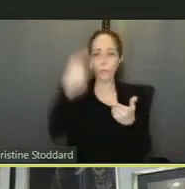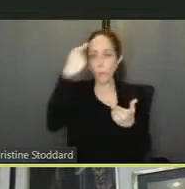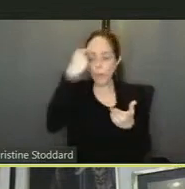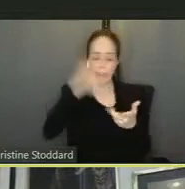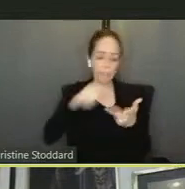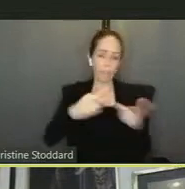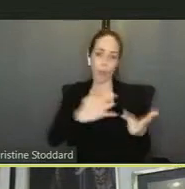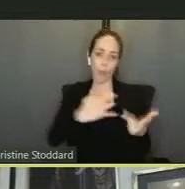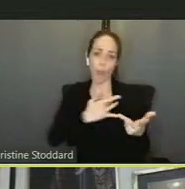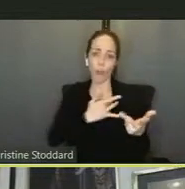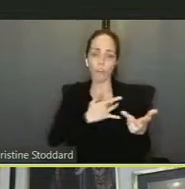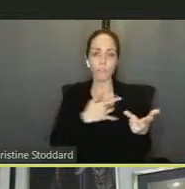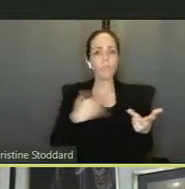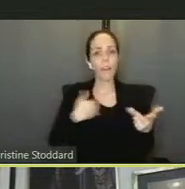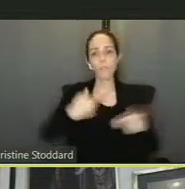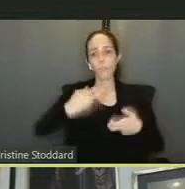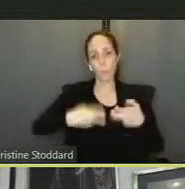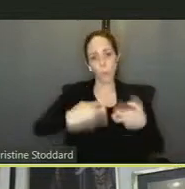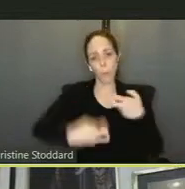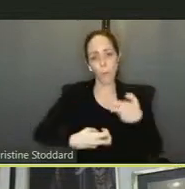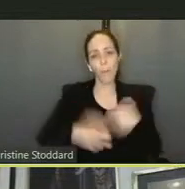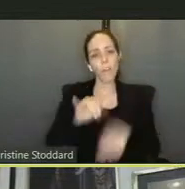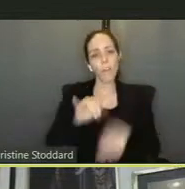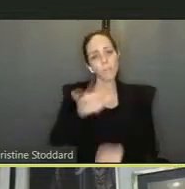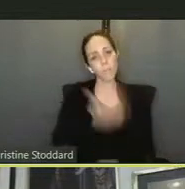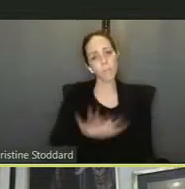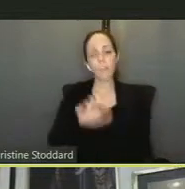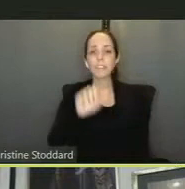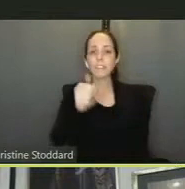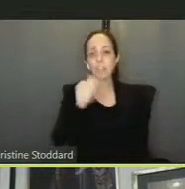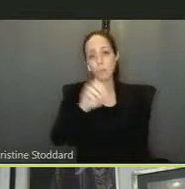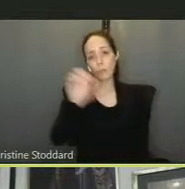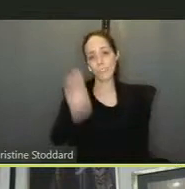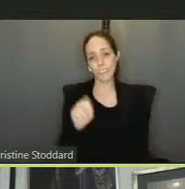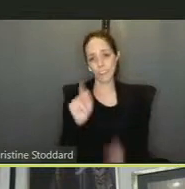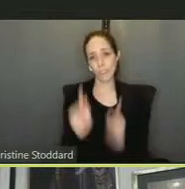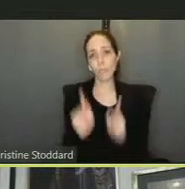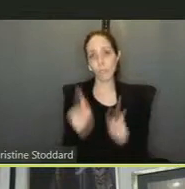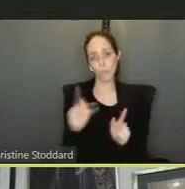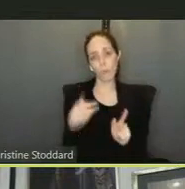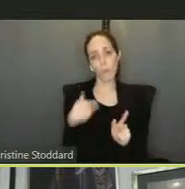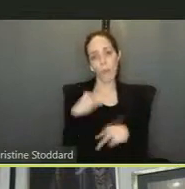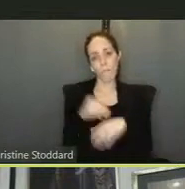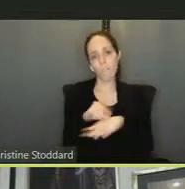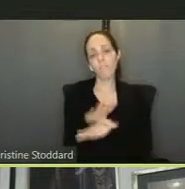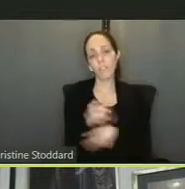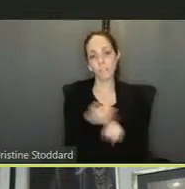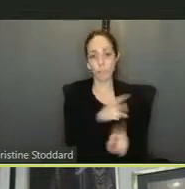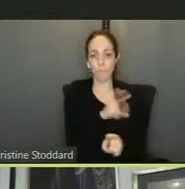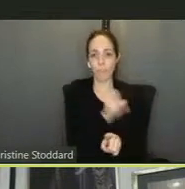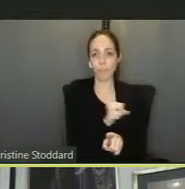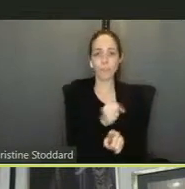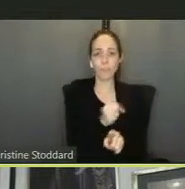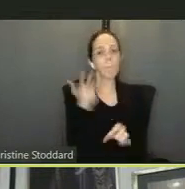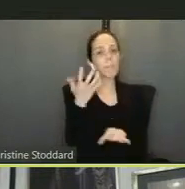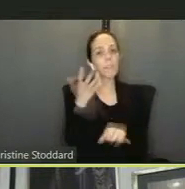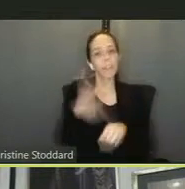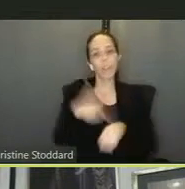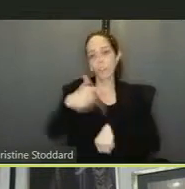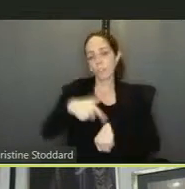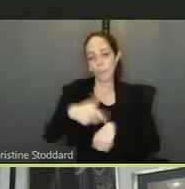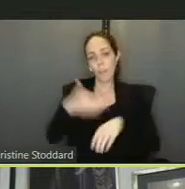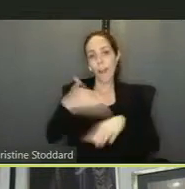10% of people have effects from the virus beyond months beyond their actual